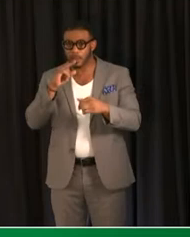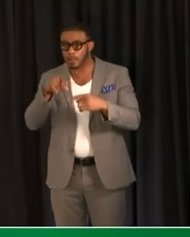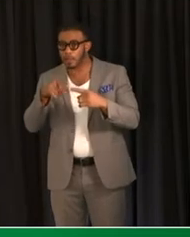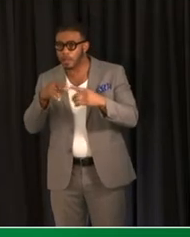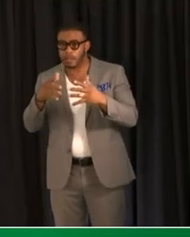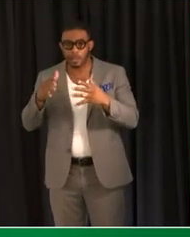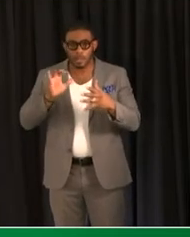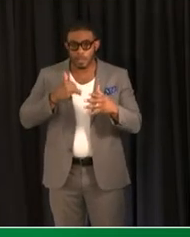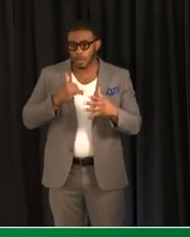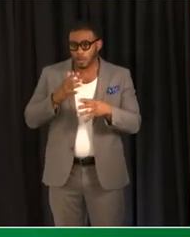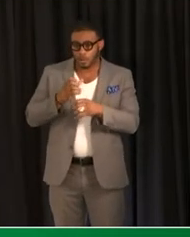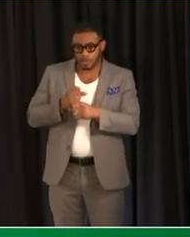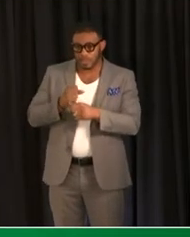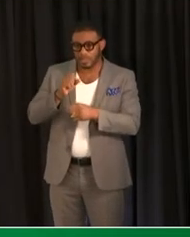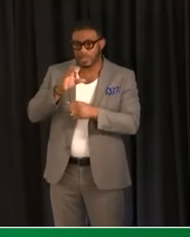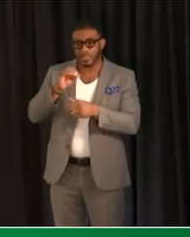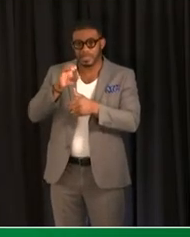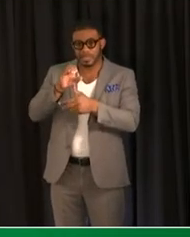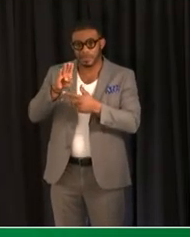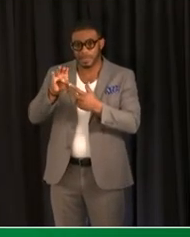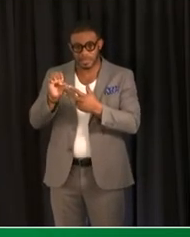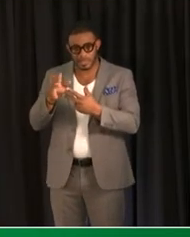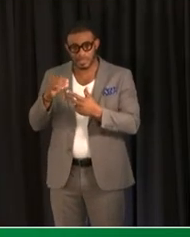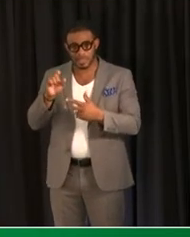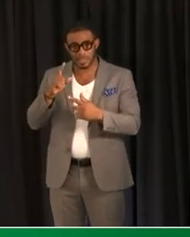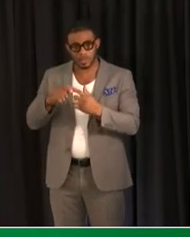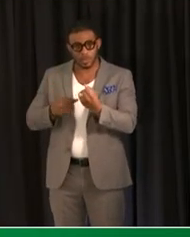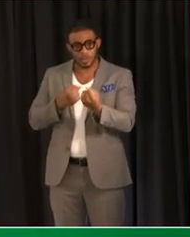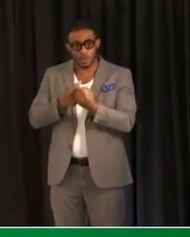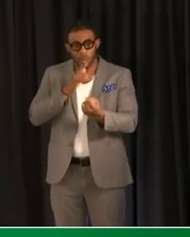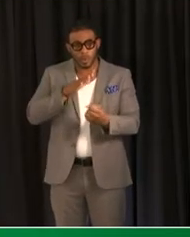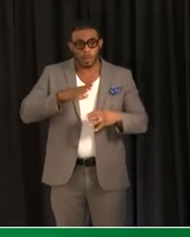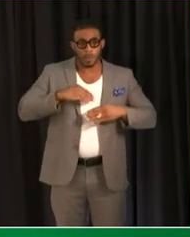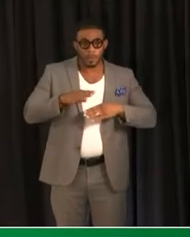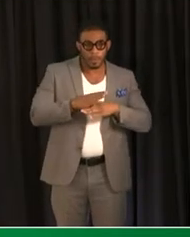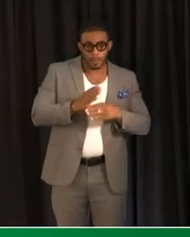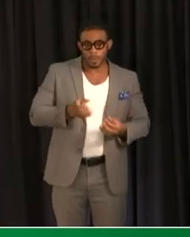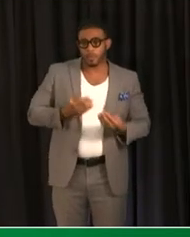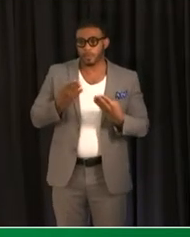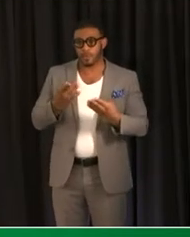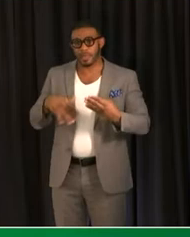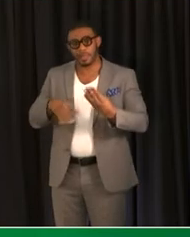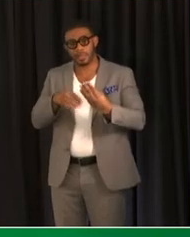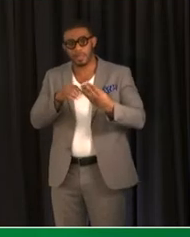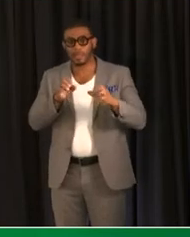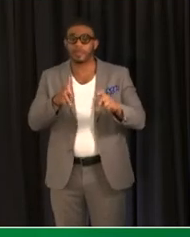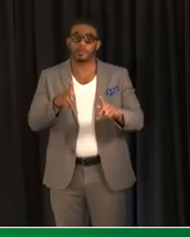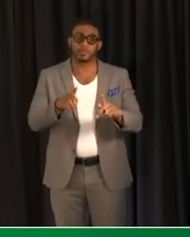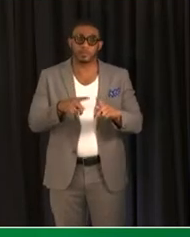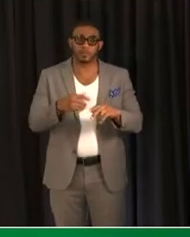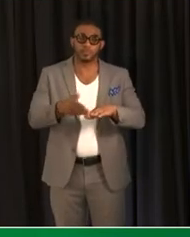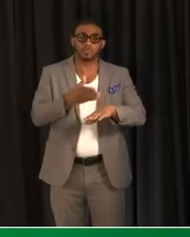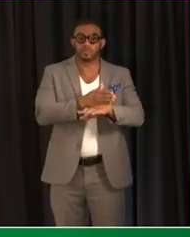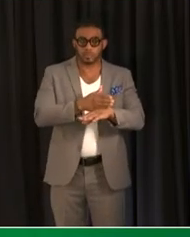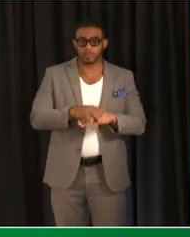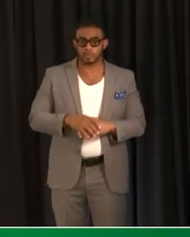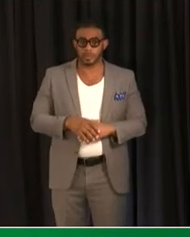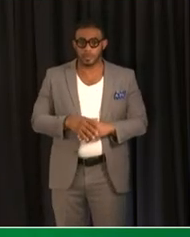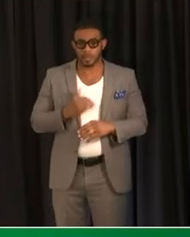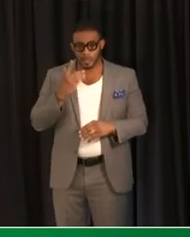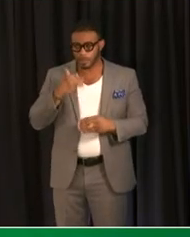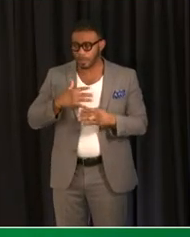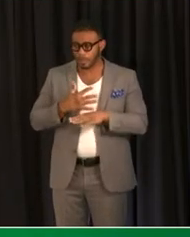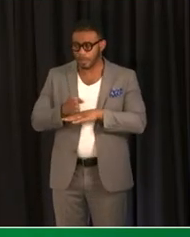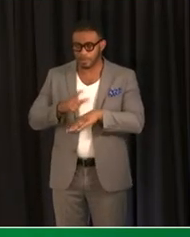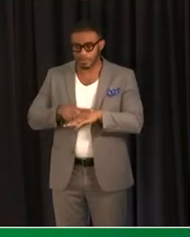lighting, and talking about our CBEs and the need to support our women-owned businesses and providing additional opportunities. I